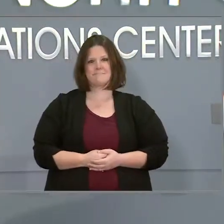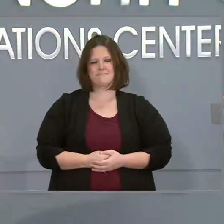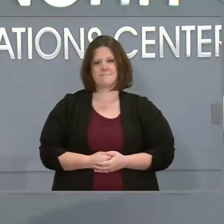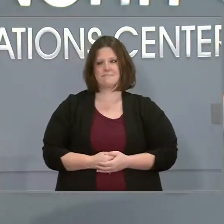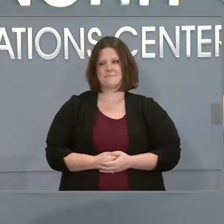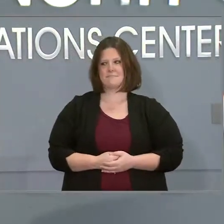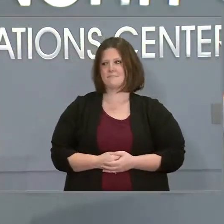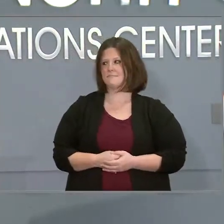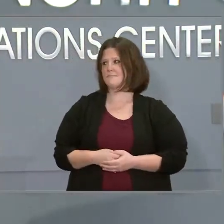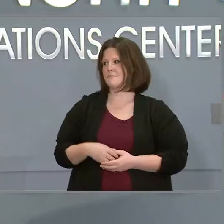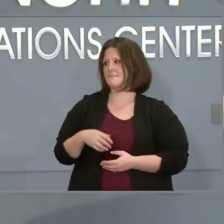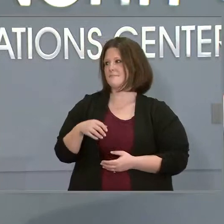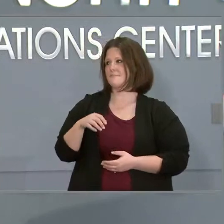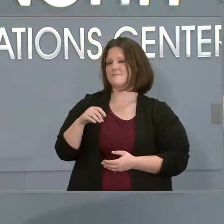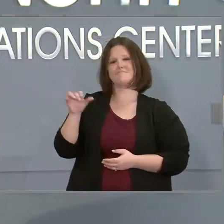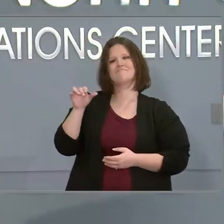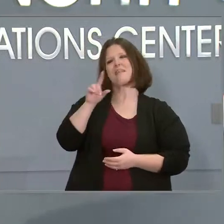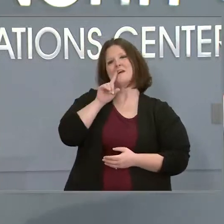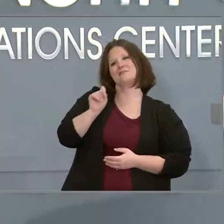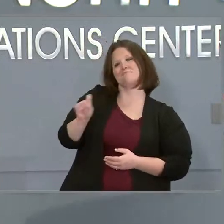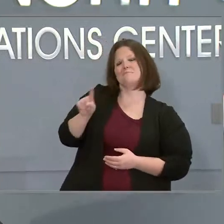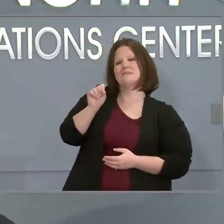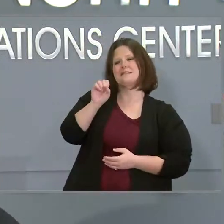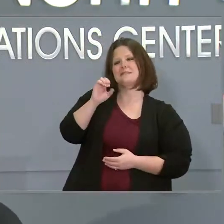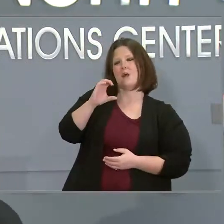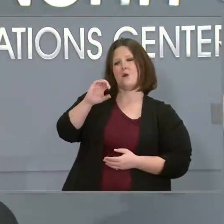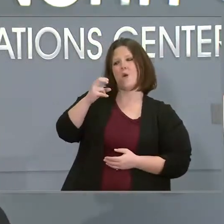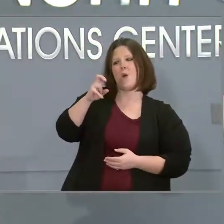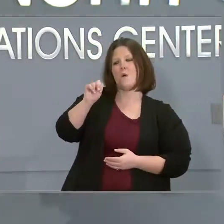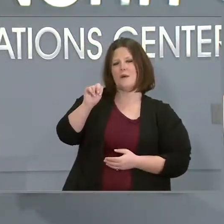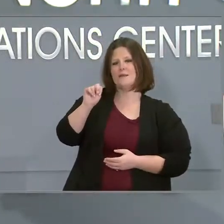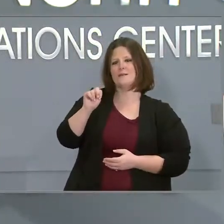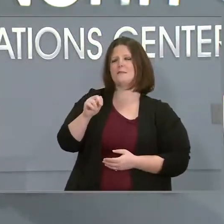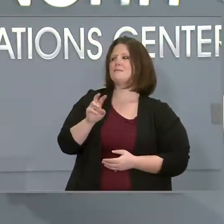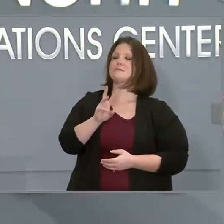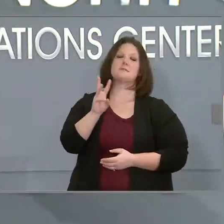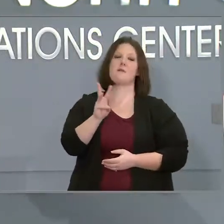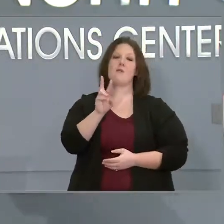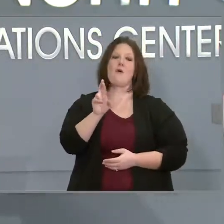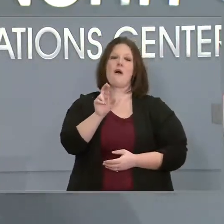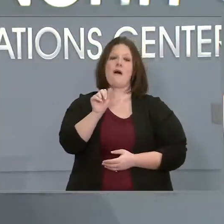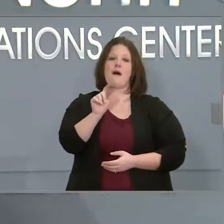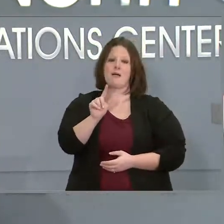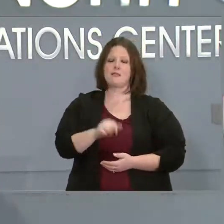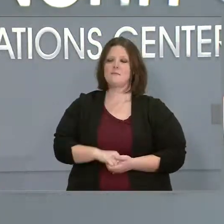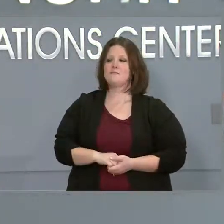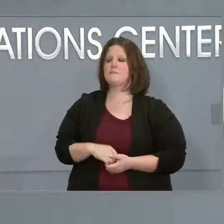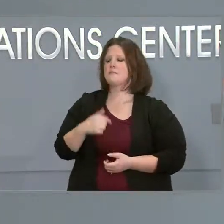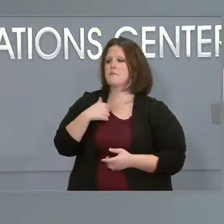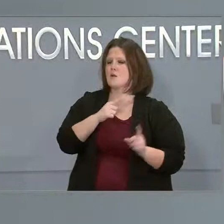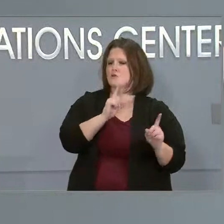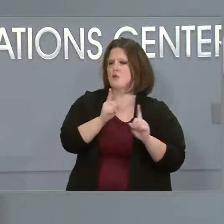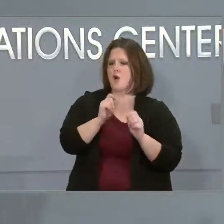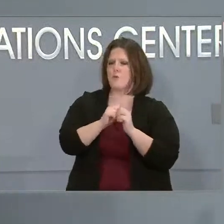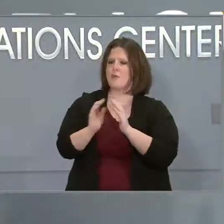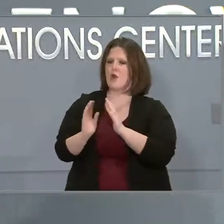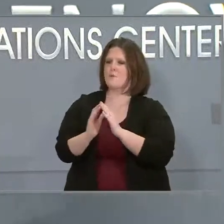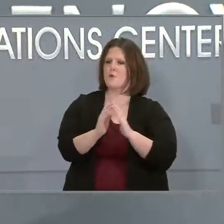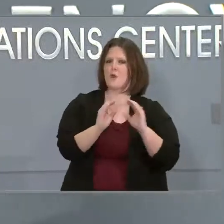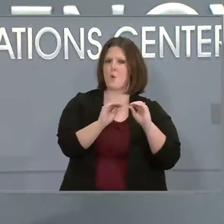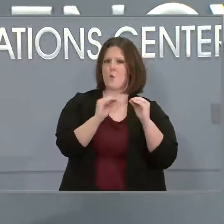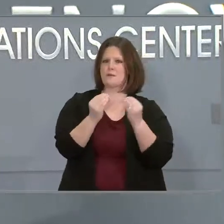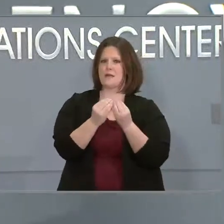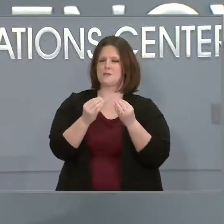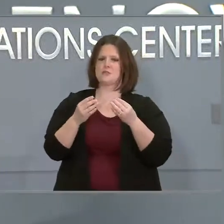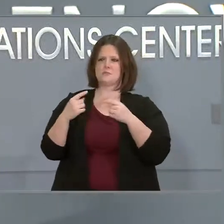Yes, sir. Good afternoon. This is actually for Secretary Cohen as well. Matt Tallholm with WRAL. Secretary Cohen, I talked to several community organizations that you've worked with throughout